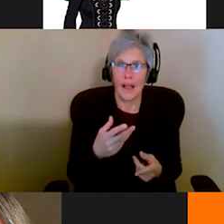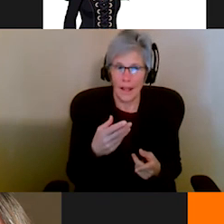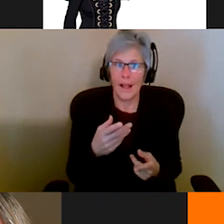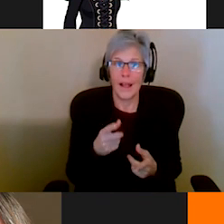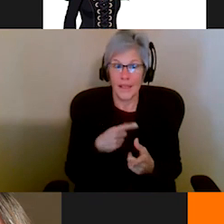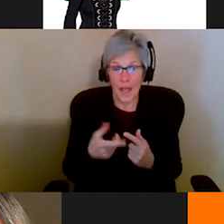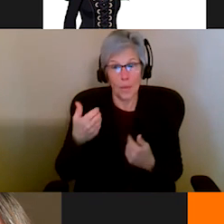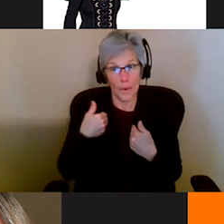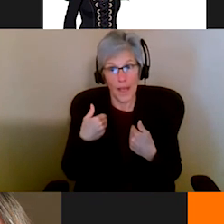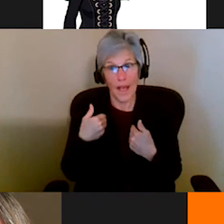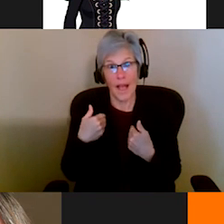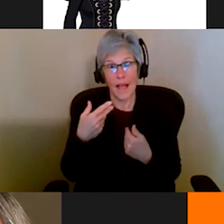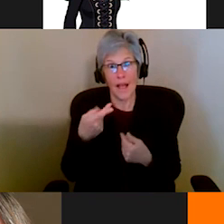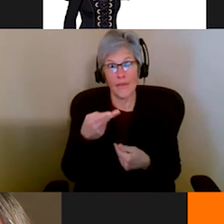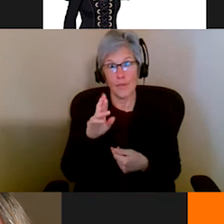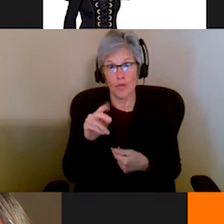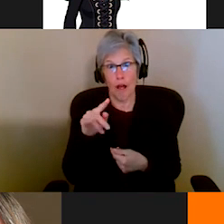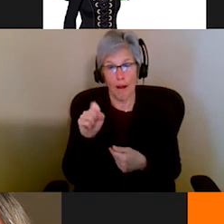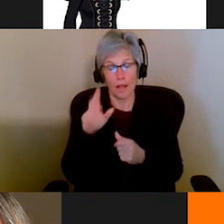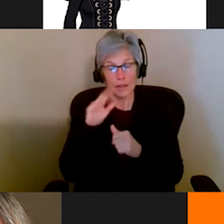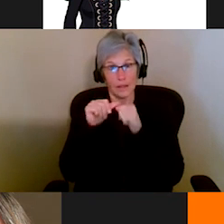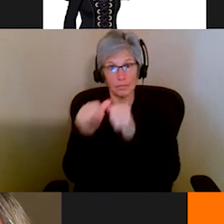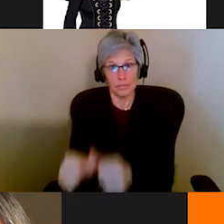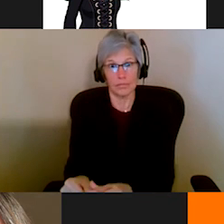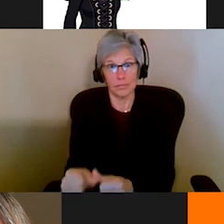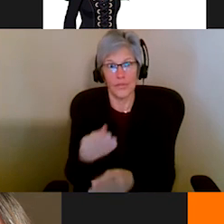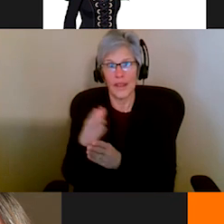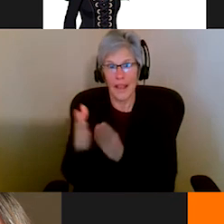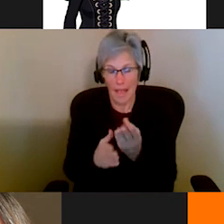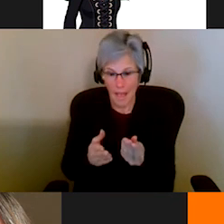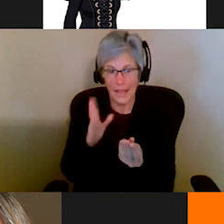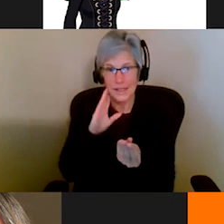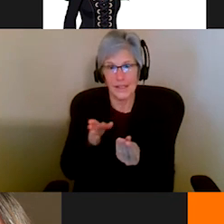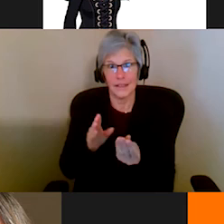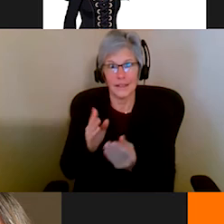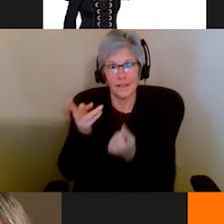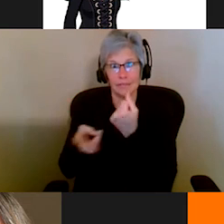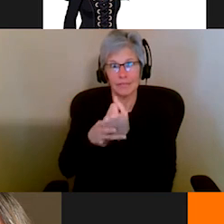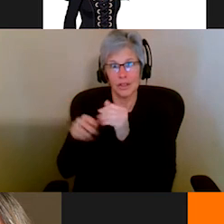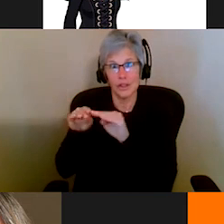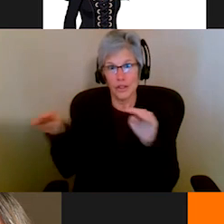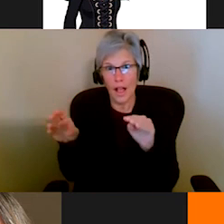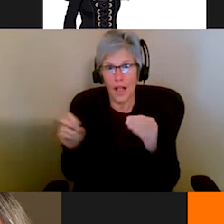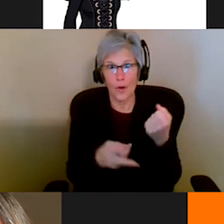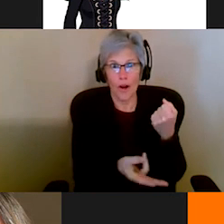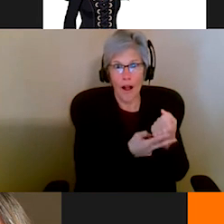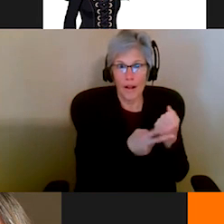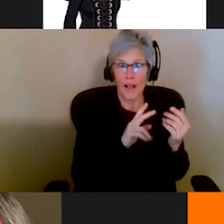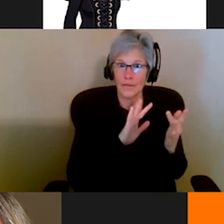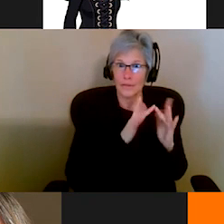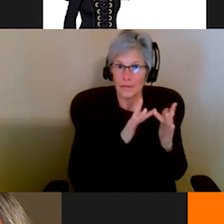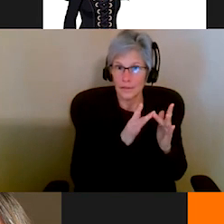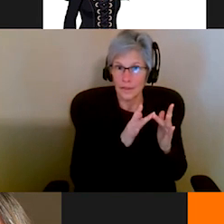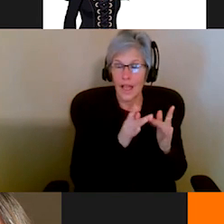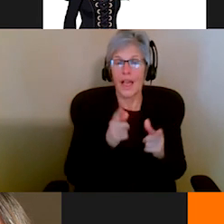products that can withstand the test of time, they're in our hands, they could be on the shelf, they could be archived online, these stories could be transmitted